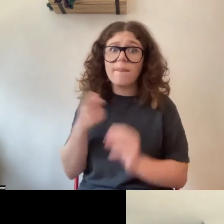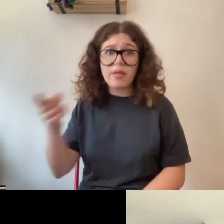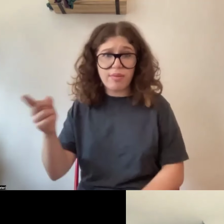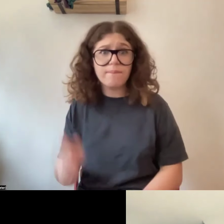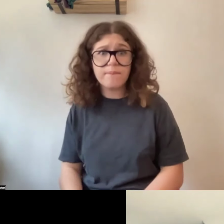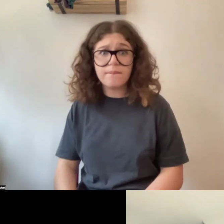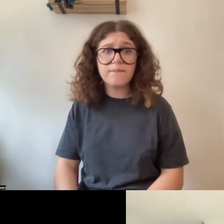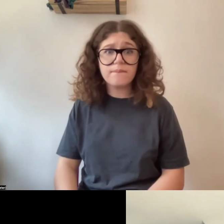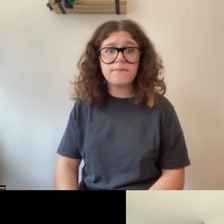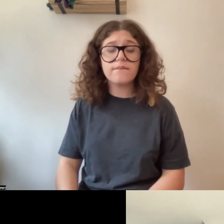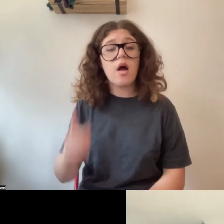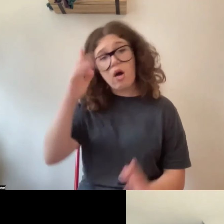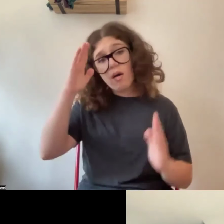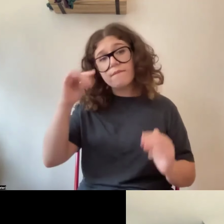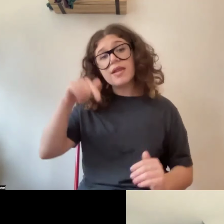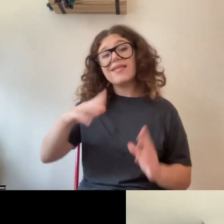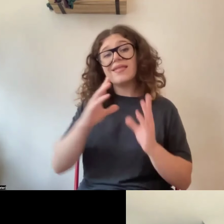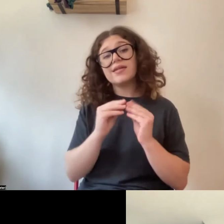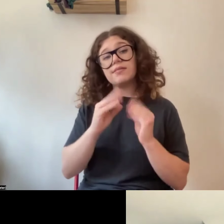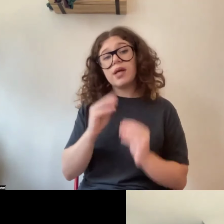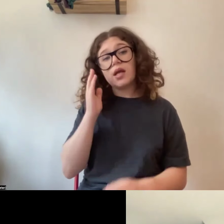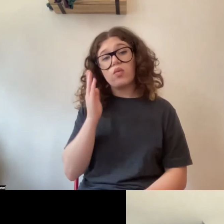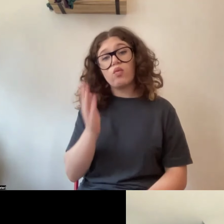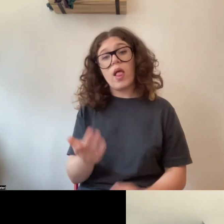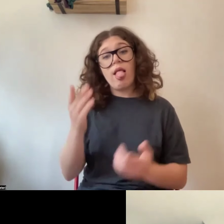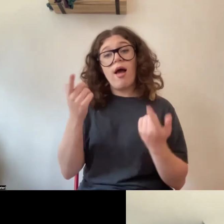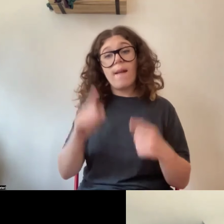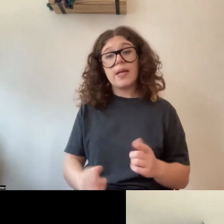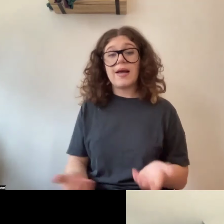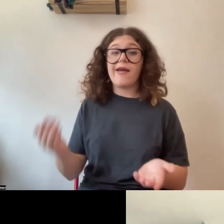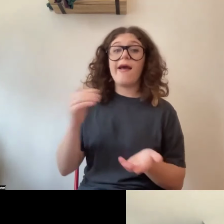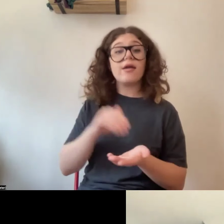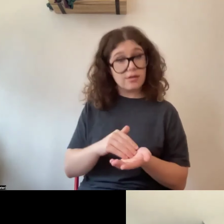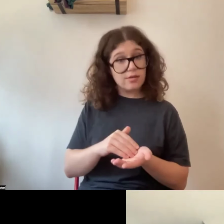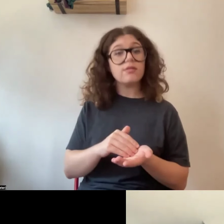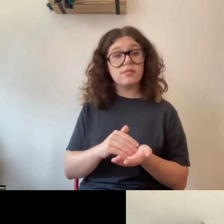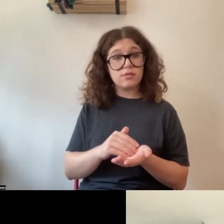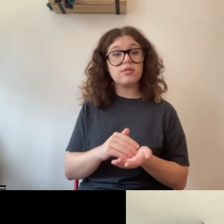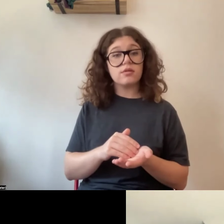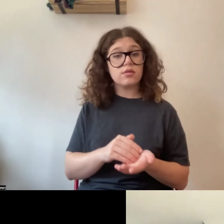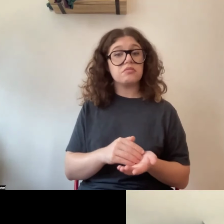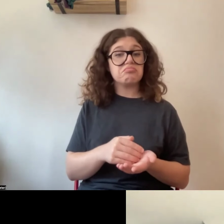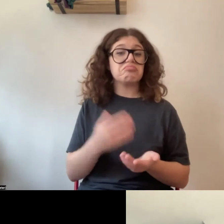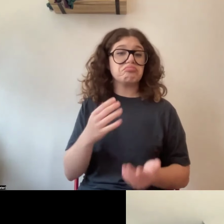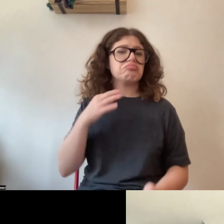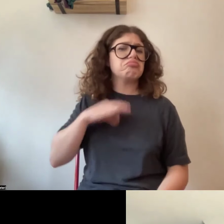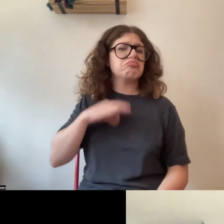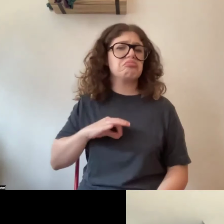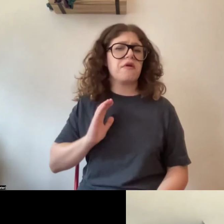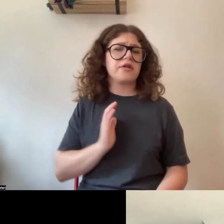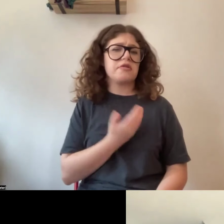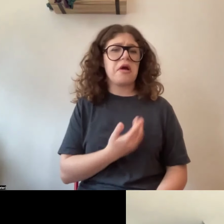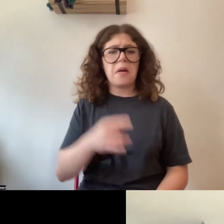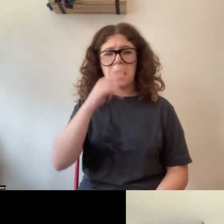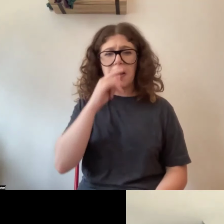hopefully this siempre para meeting la educación de will nuestros be hijos. happening again because it's good Gracias, Carla. for our kids and their